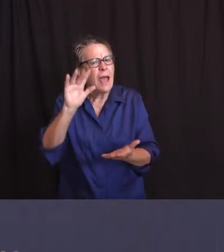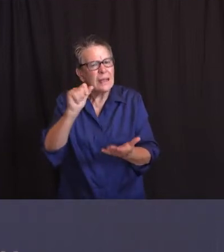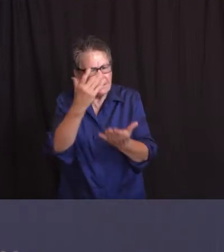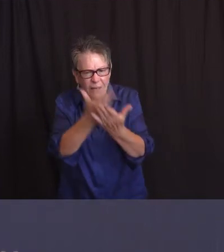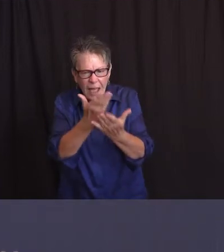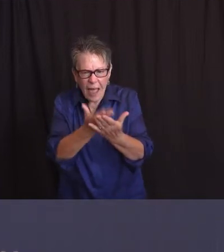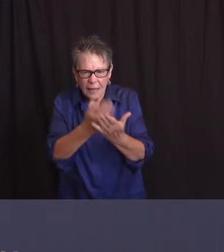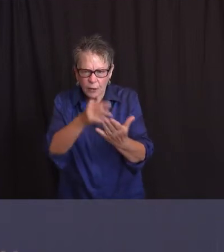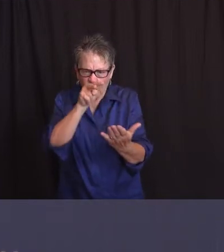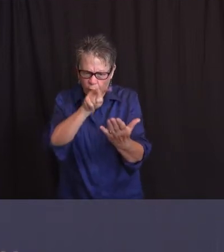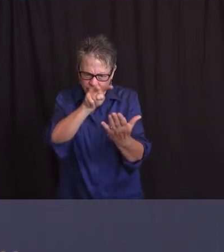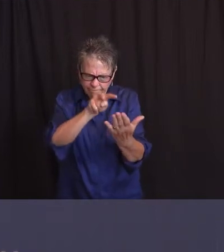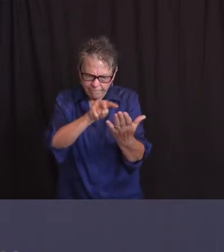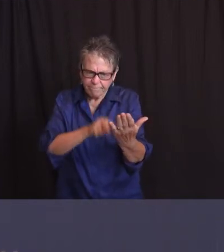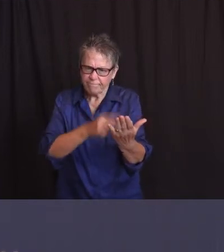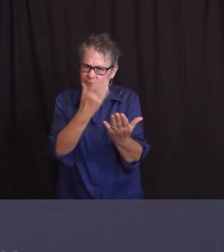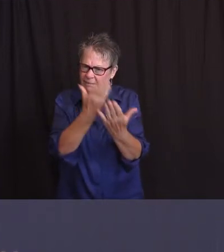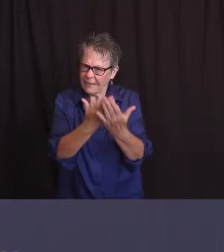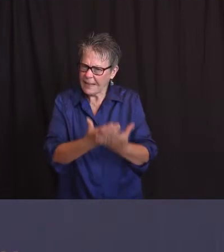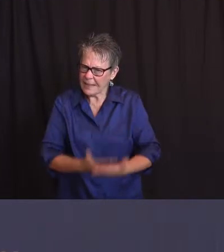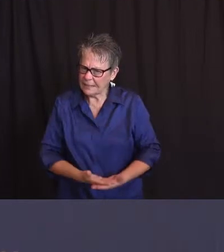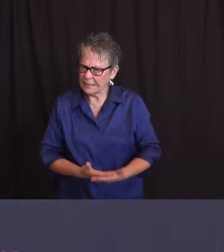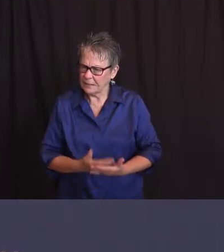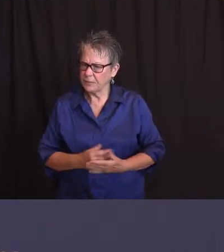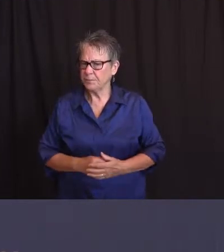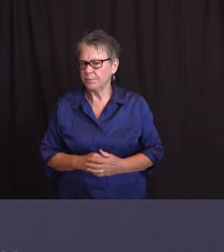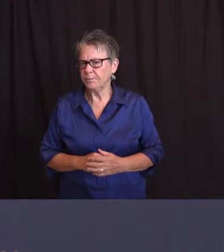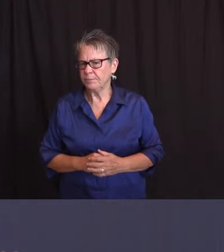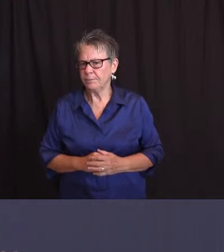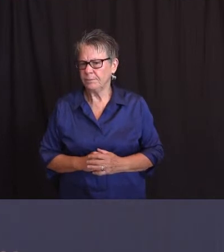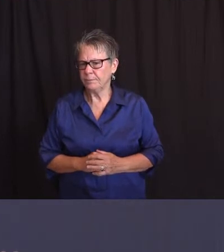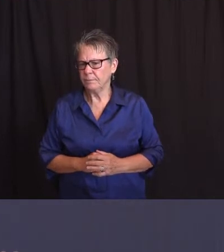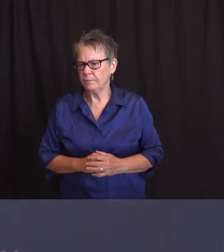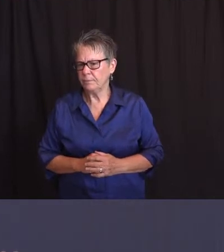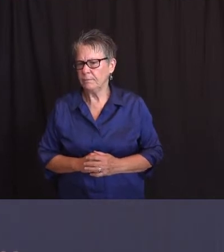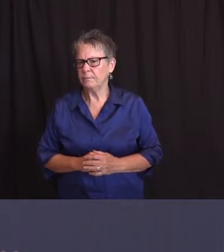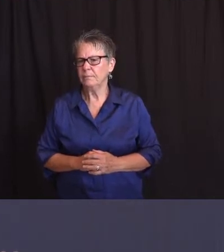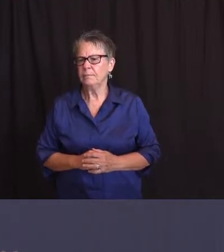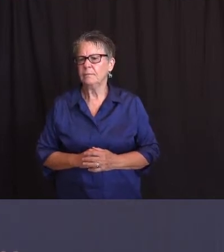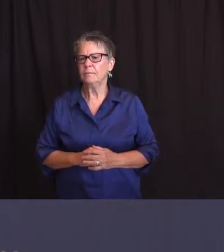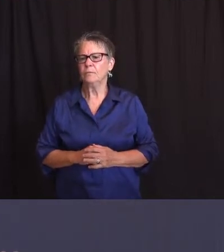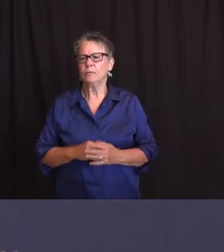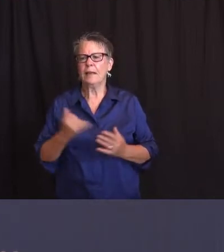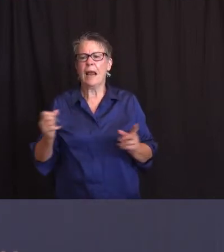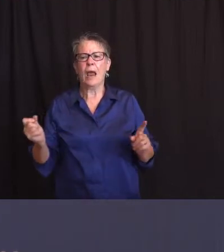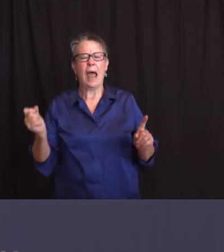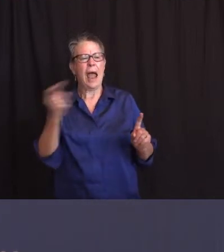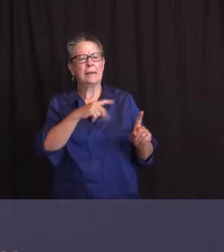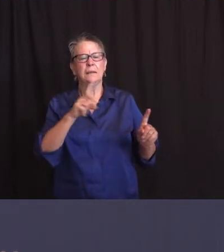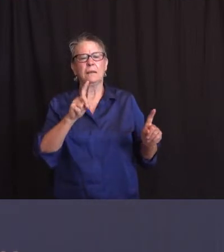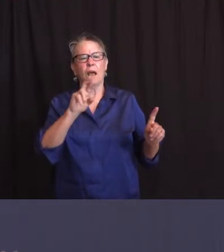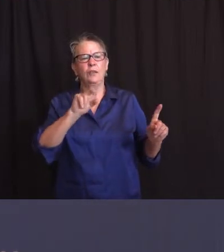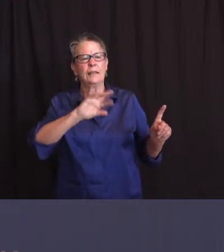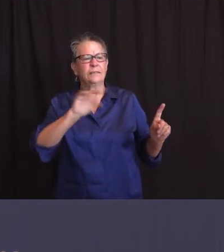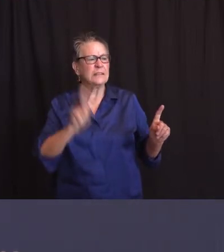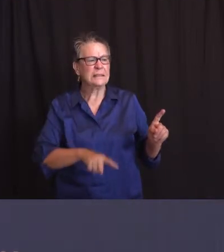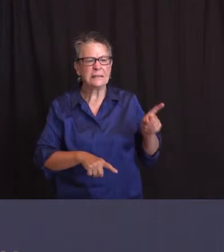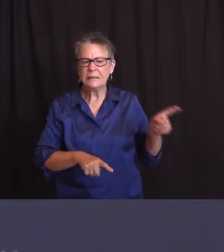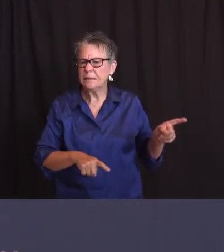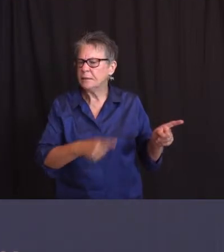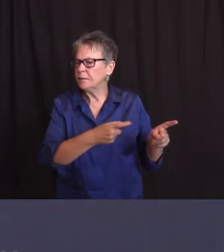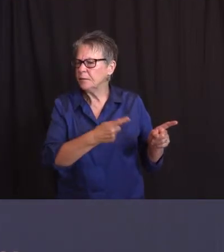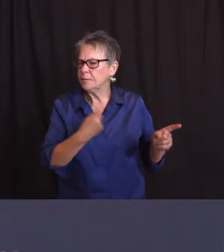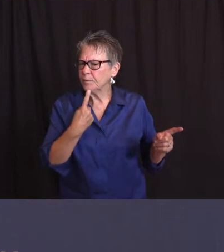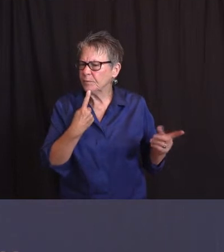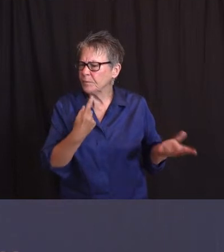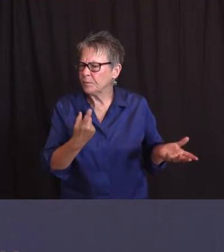afternoon. Good afternoon. Dr. Lifshitz, a point of clarification. You said a moment ago that probable deaths, if you're a probable case of